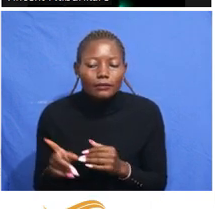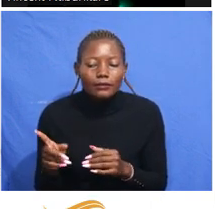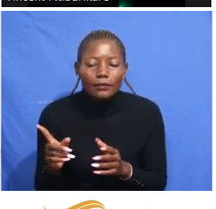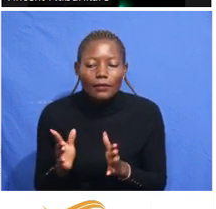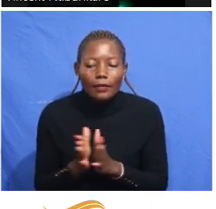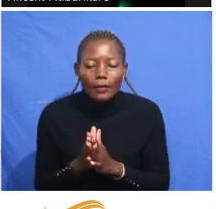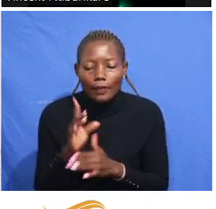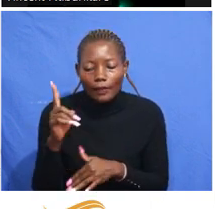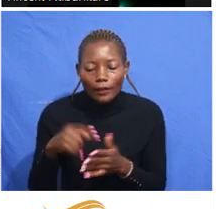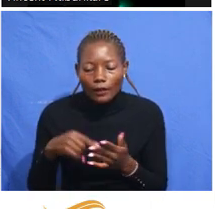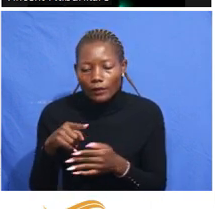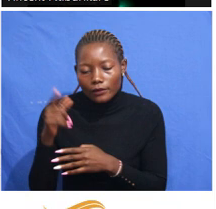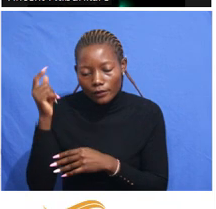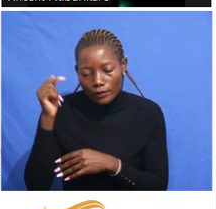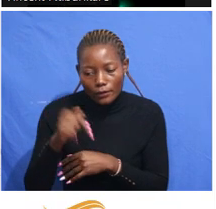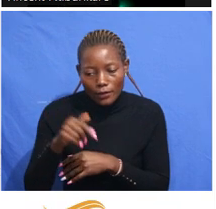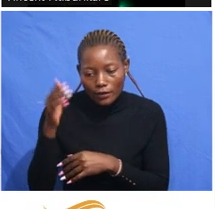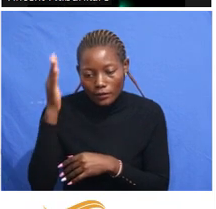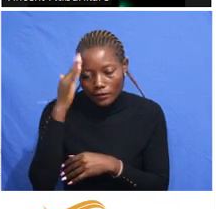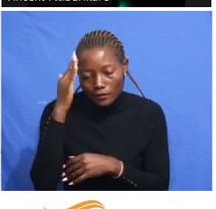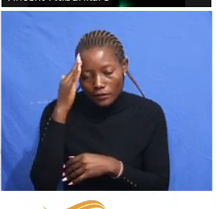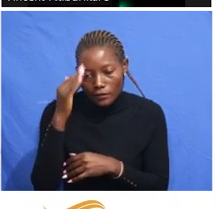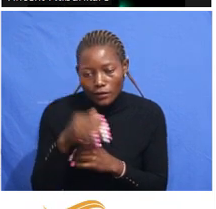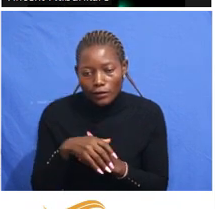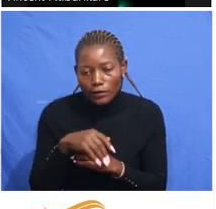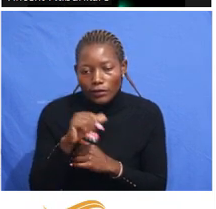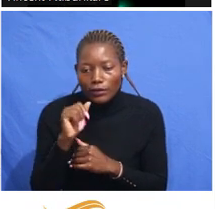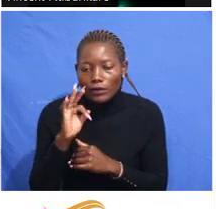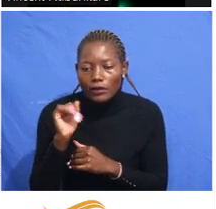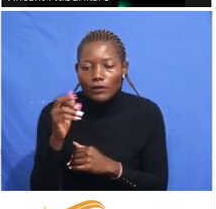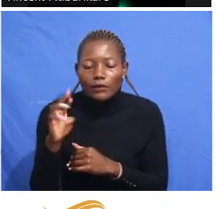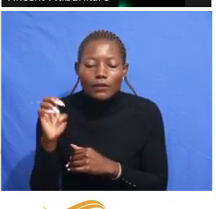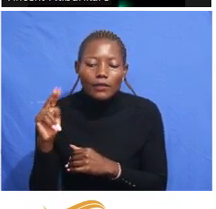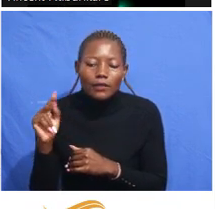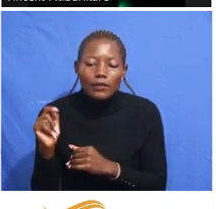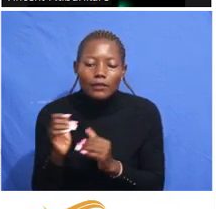you need to note here again is afferent neurons and efferent neurons.